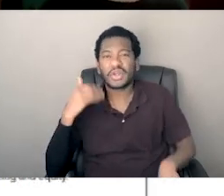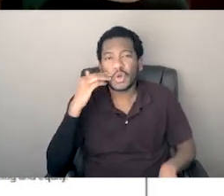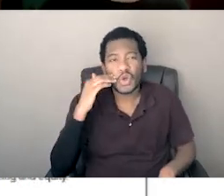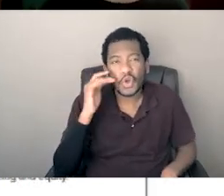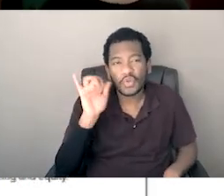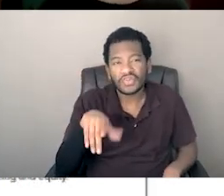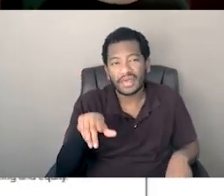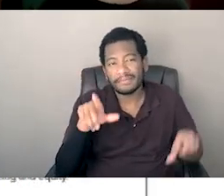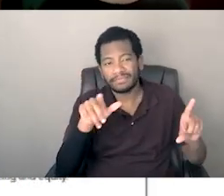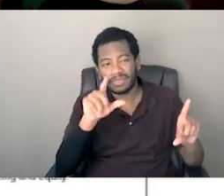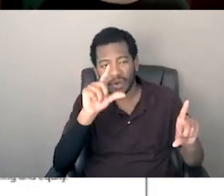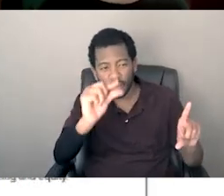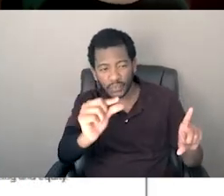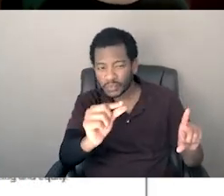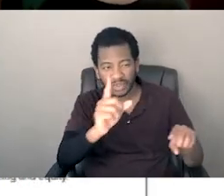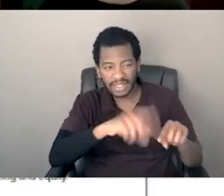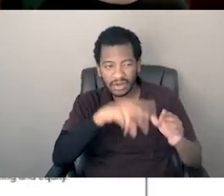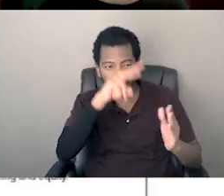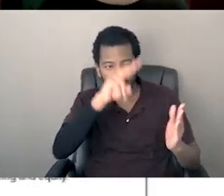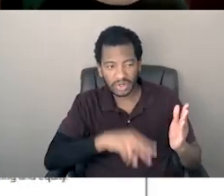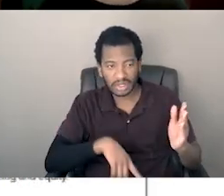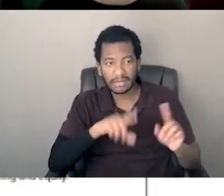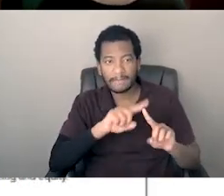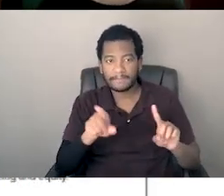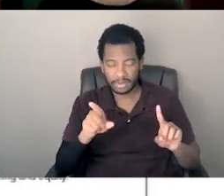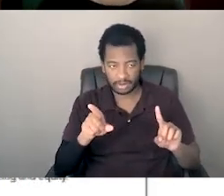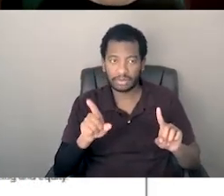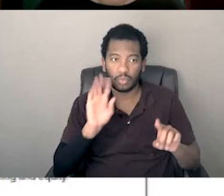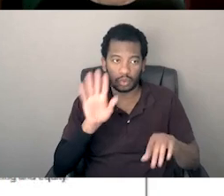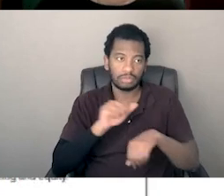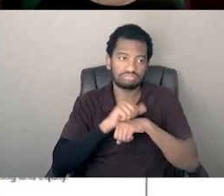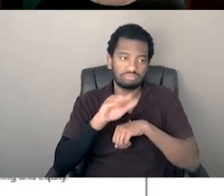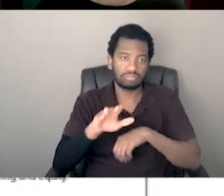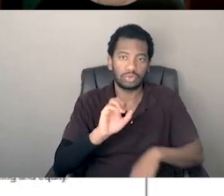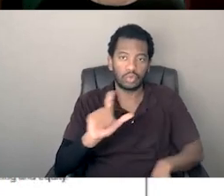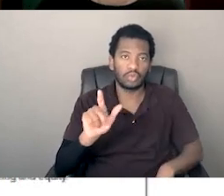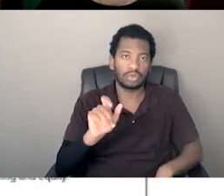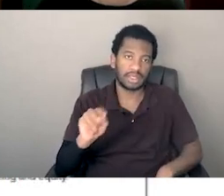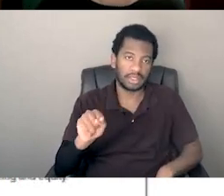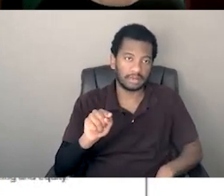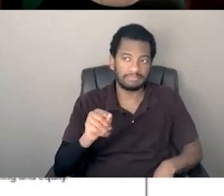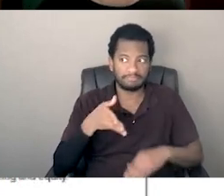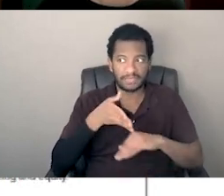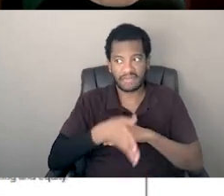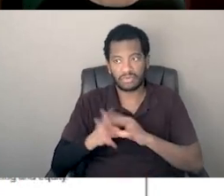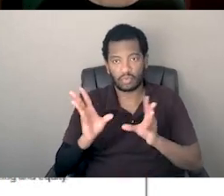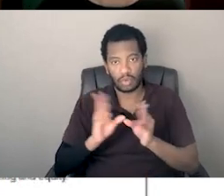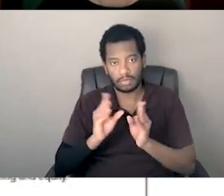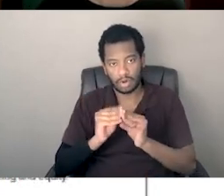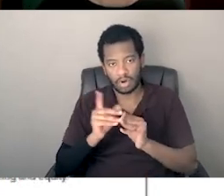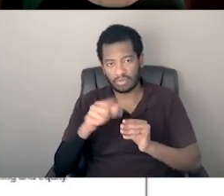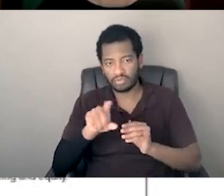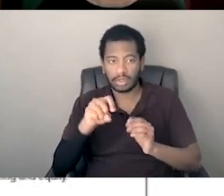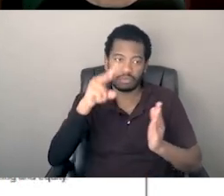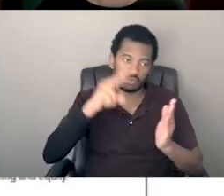we will leave you with the toolkit at the end of this webinar so you can flip around in there. There's an example in here from some of our work